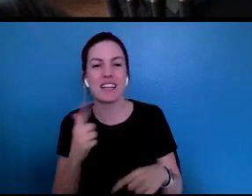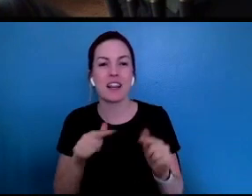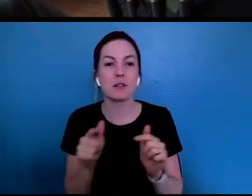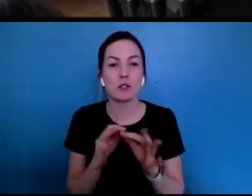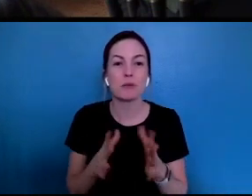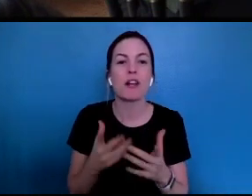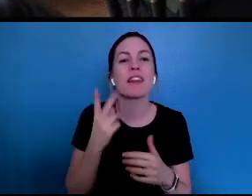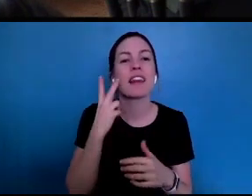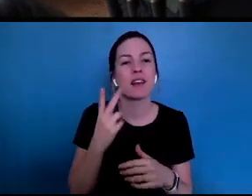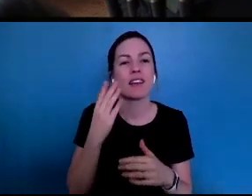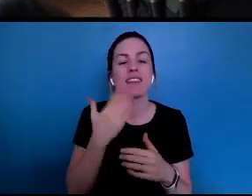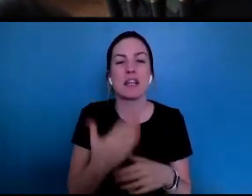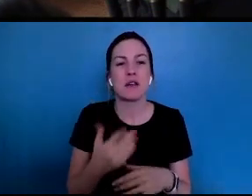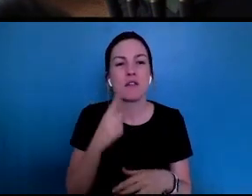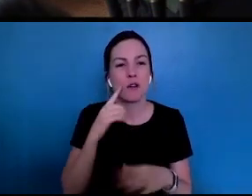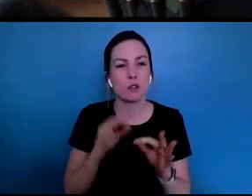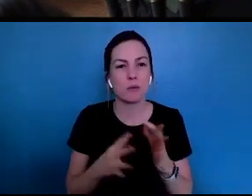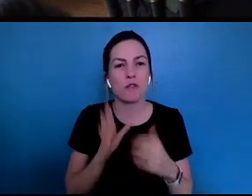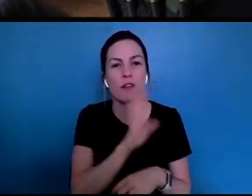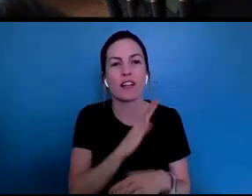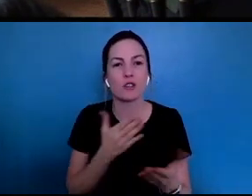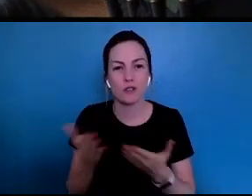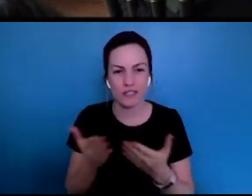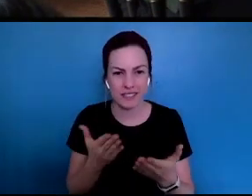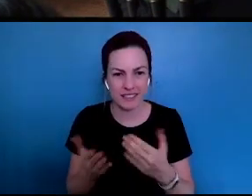interpreter for their service in this.